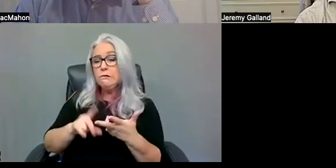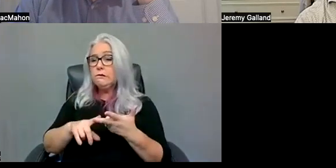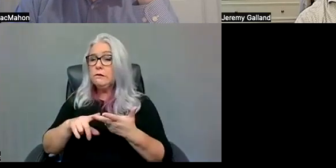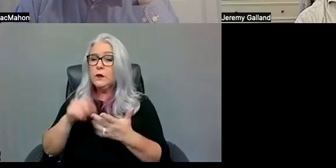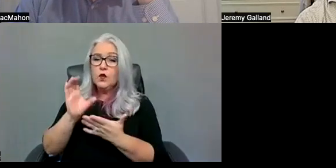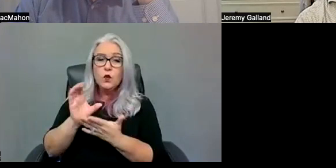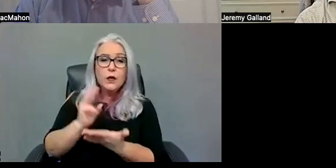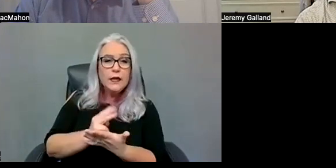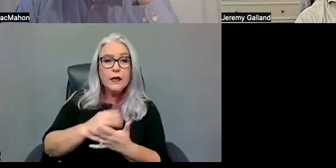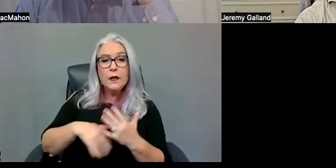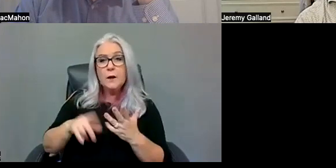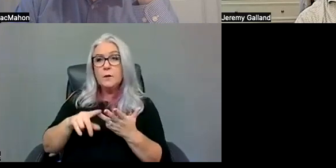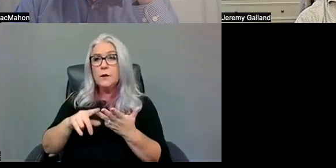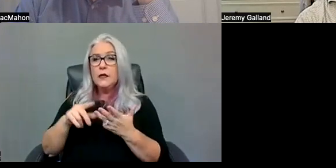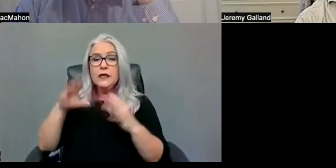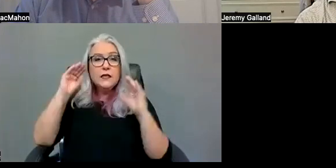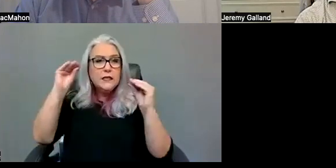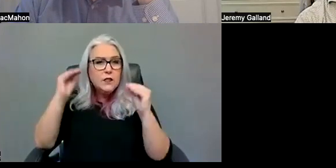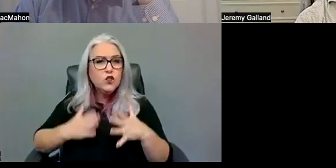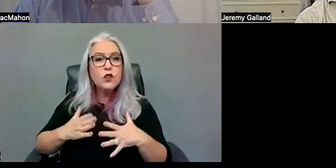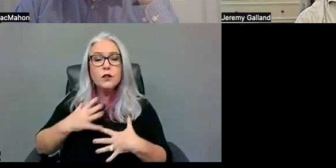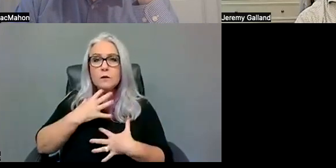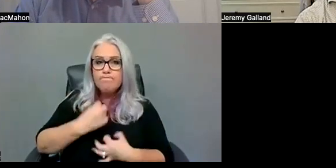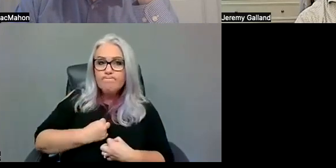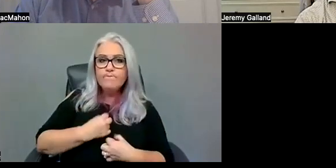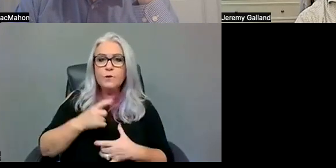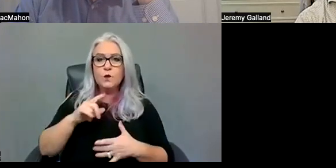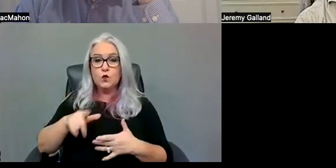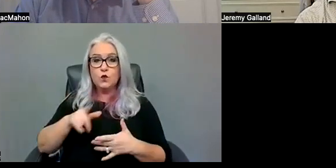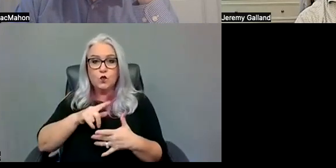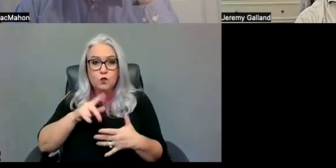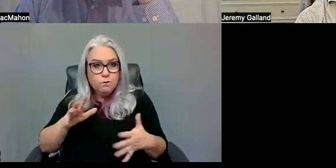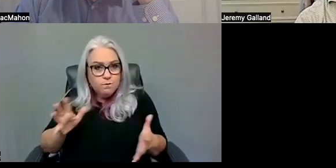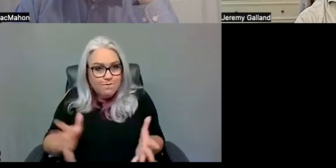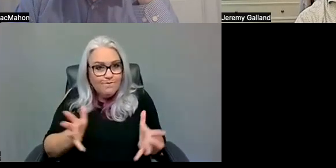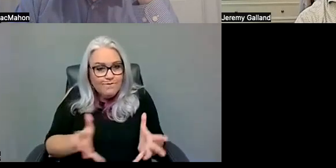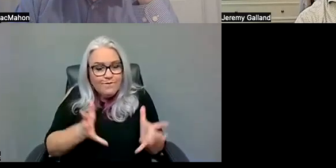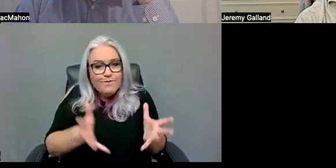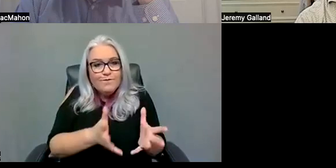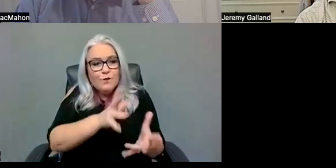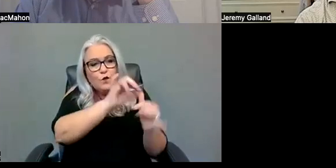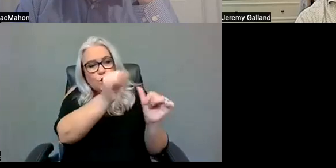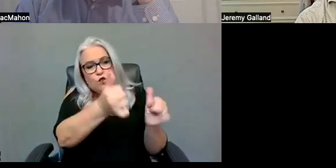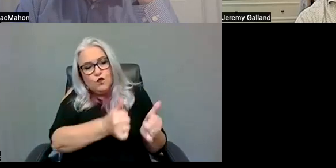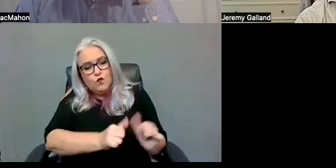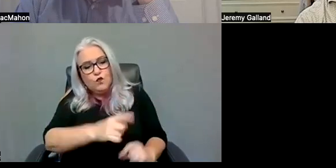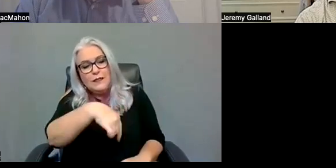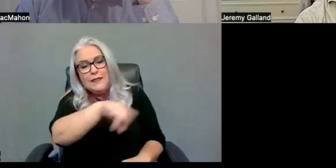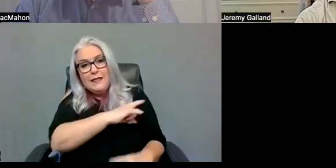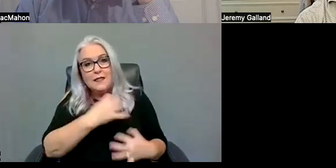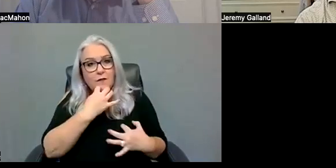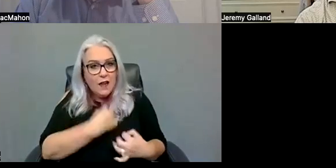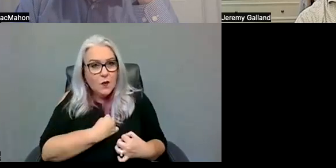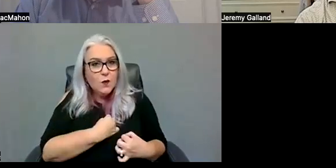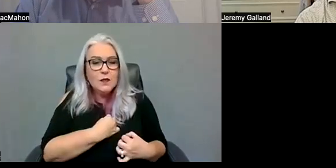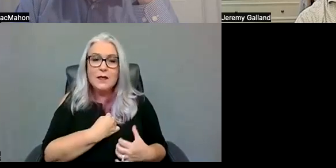passions to foster these values? They're incredibly important values, and